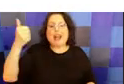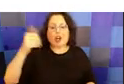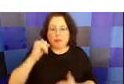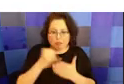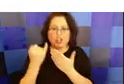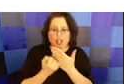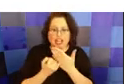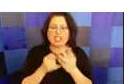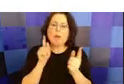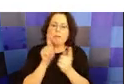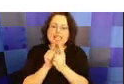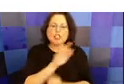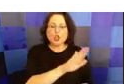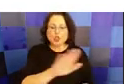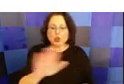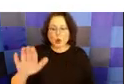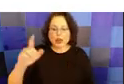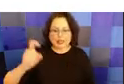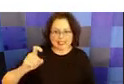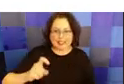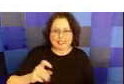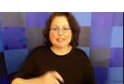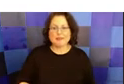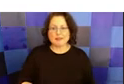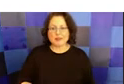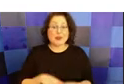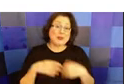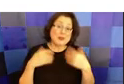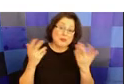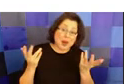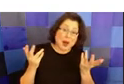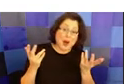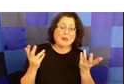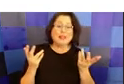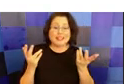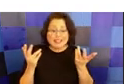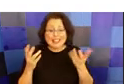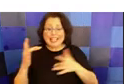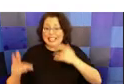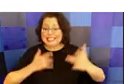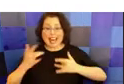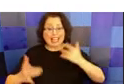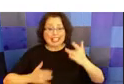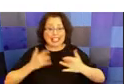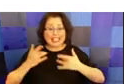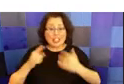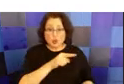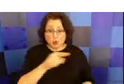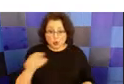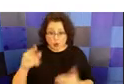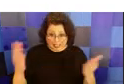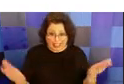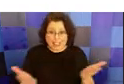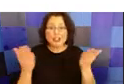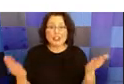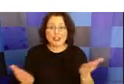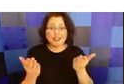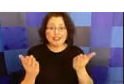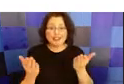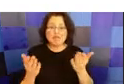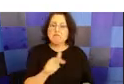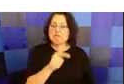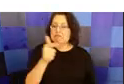of our riders and all of our stakeholders. So we're really excited, as I said, to have you all participate. And I'm going to